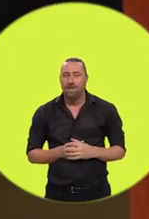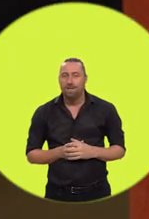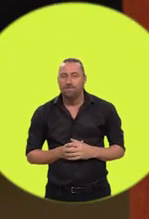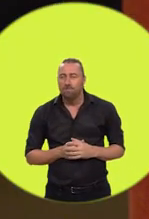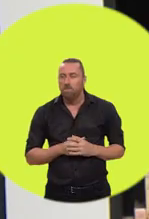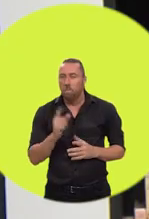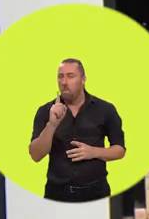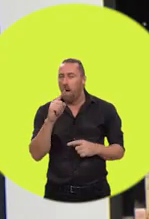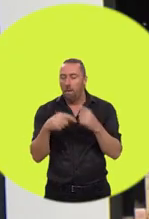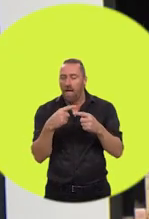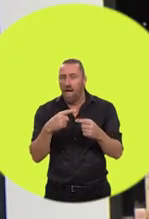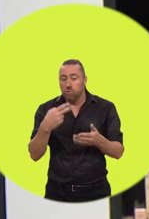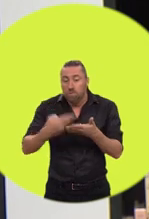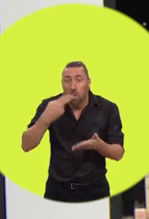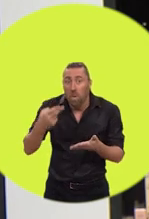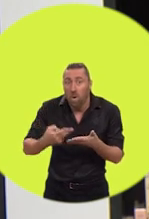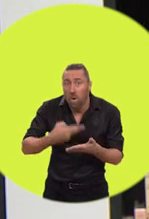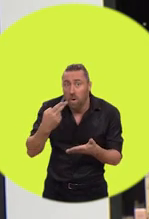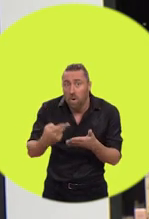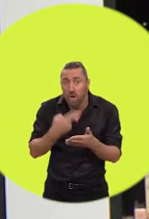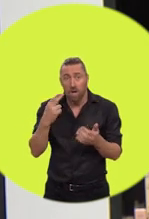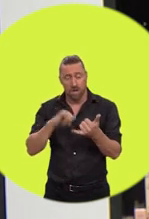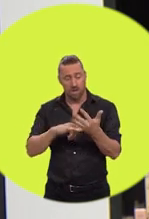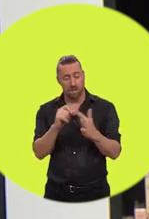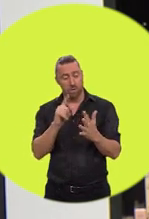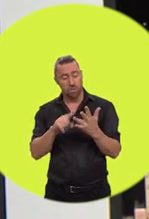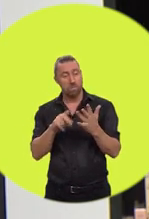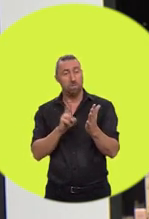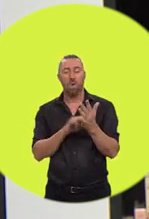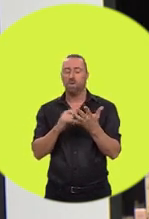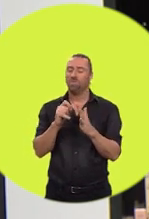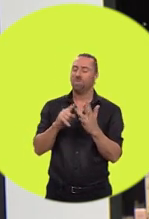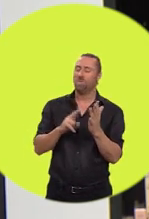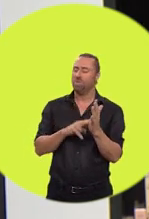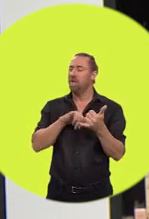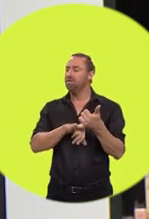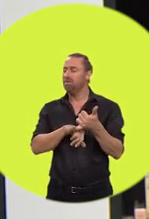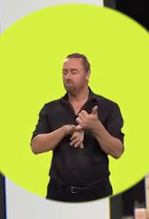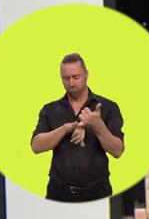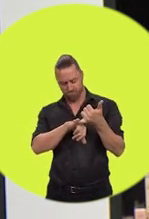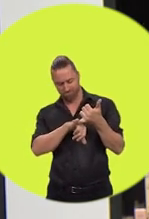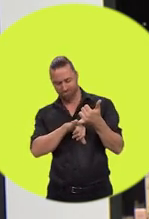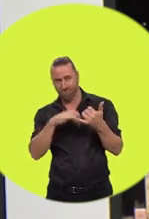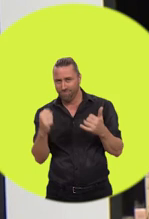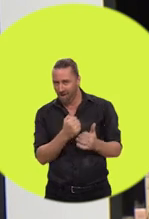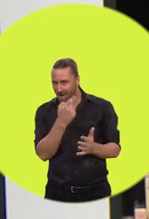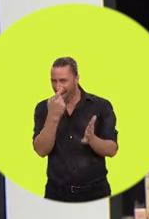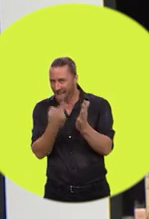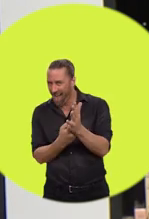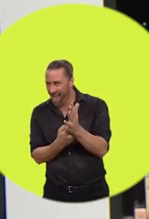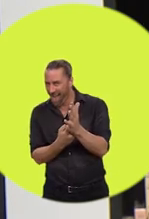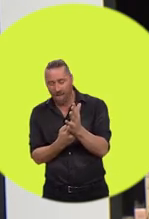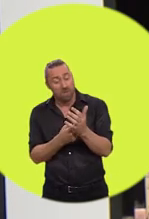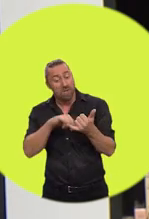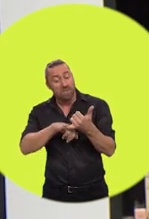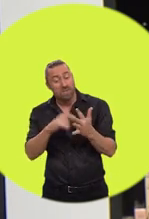How about the spoon? No? You're right. Spoon does not begin with